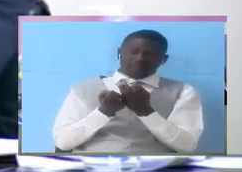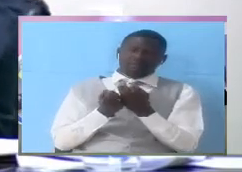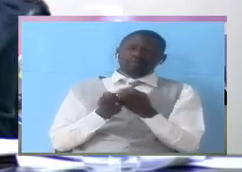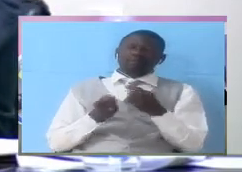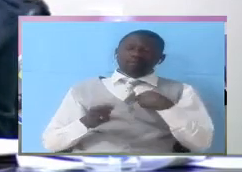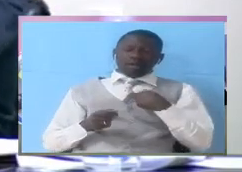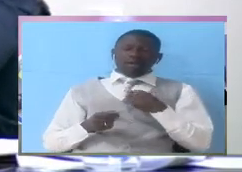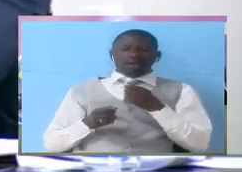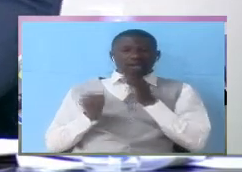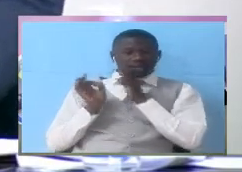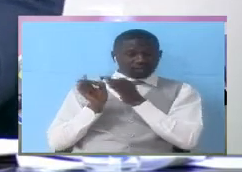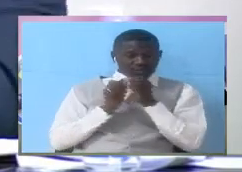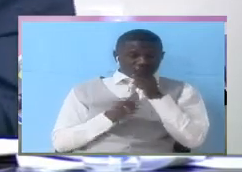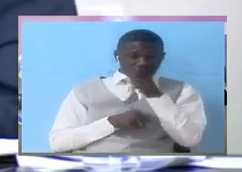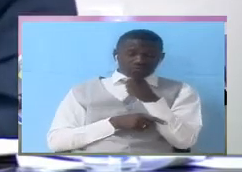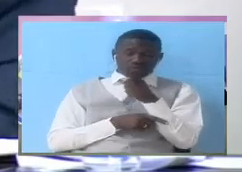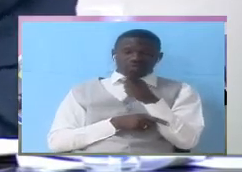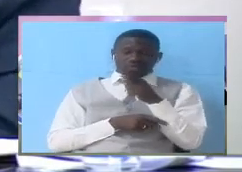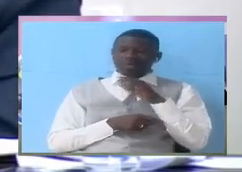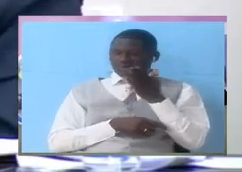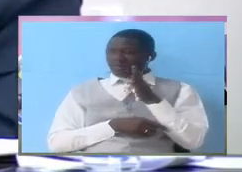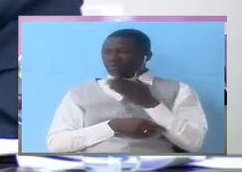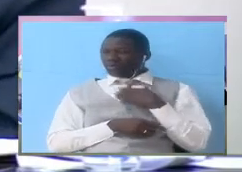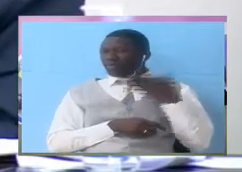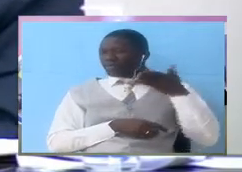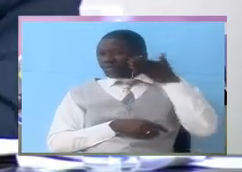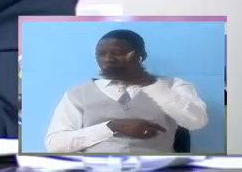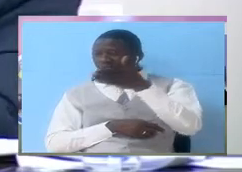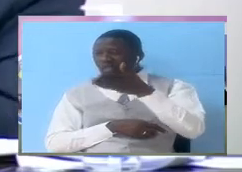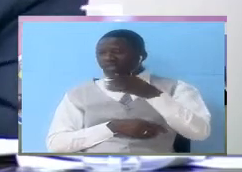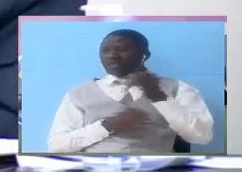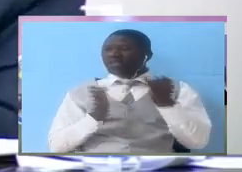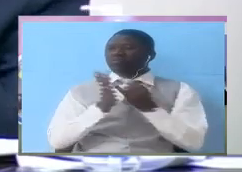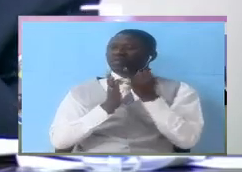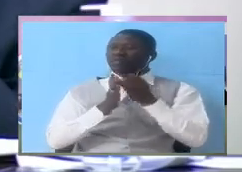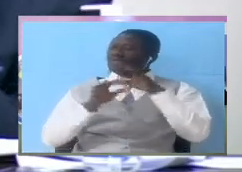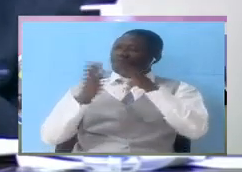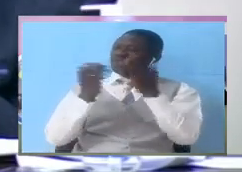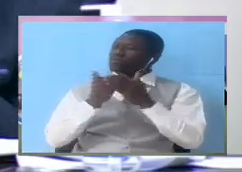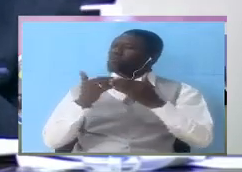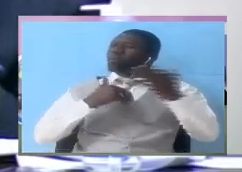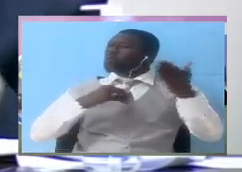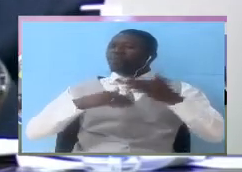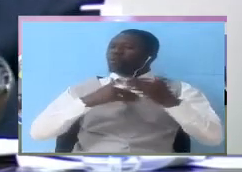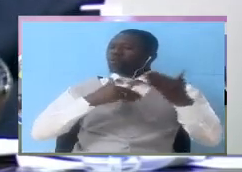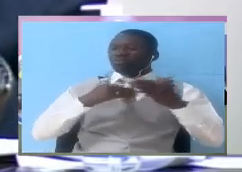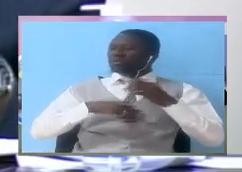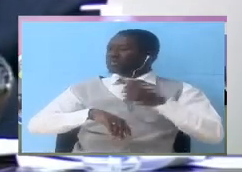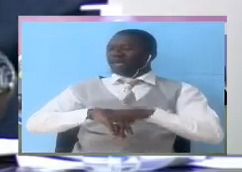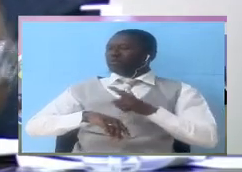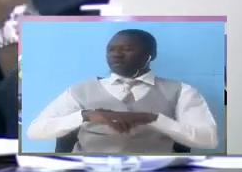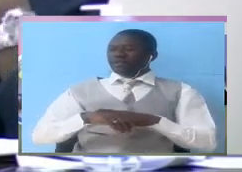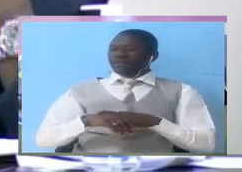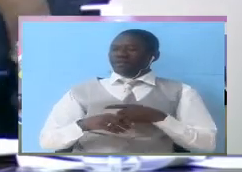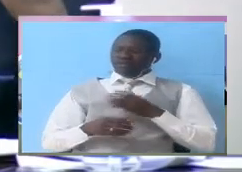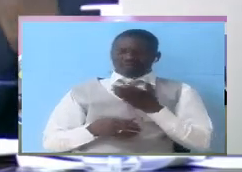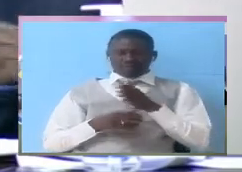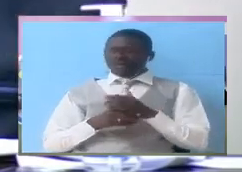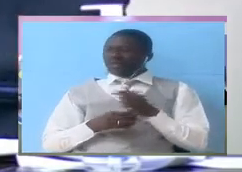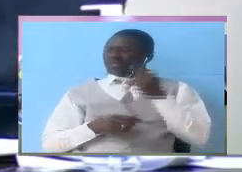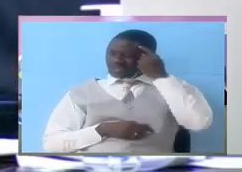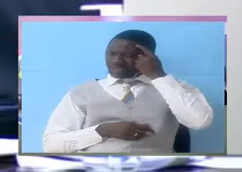you that perhaps you have visited the panel more frequently than you have made it, and think about that and give